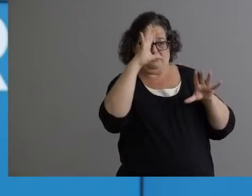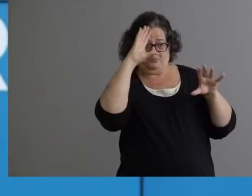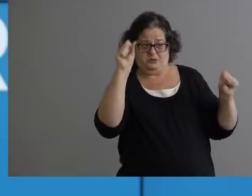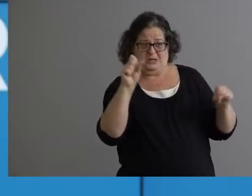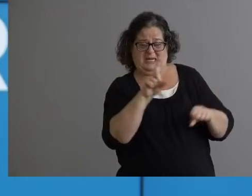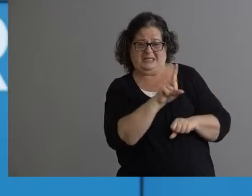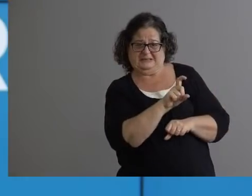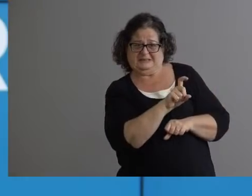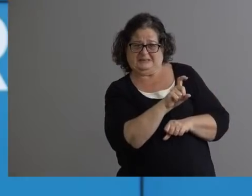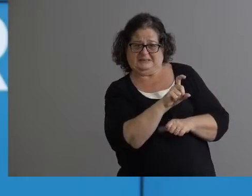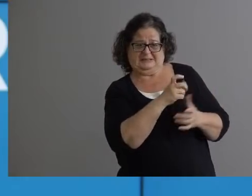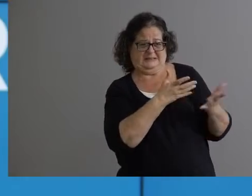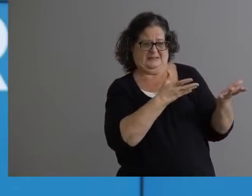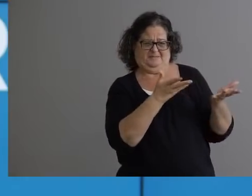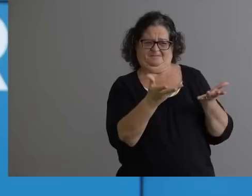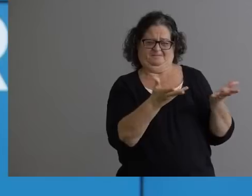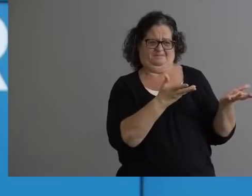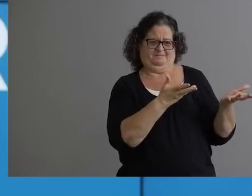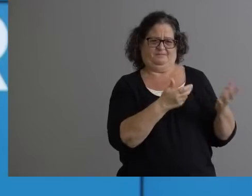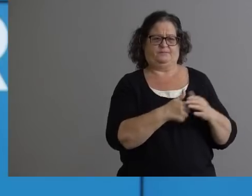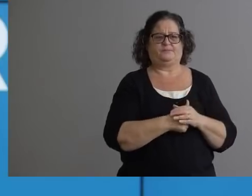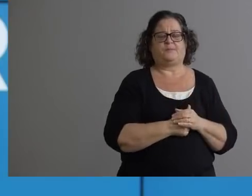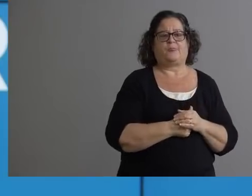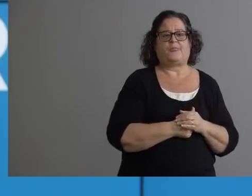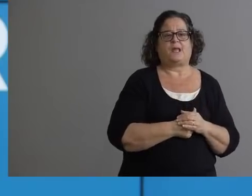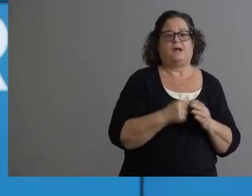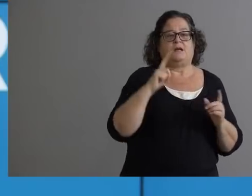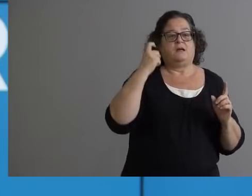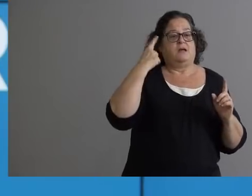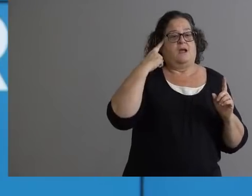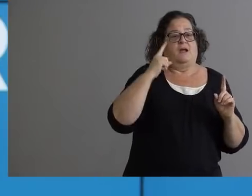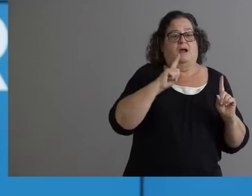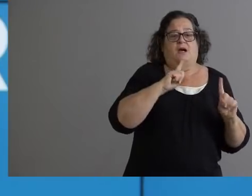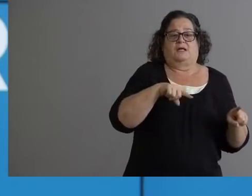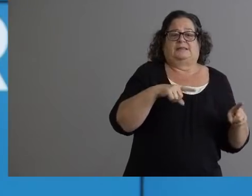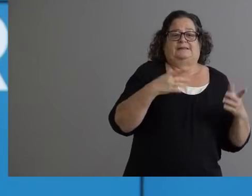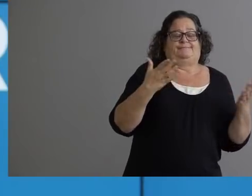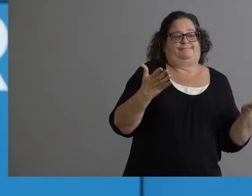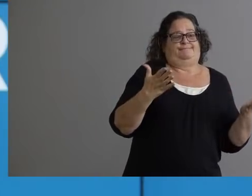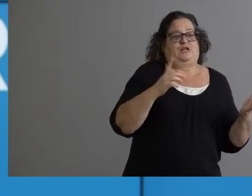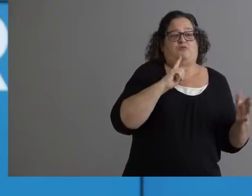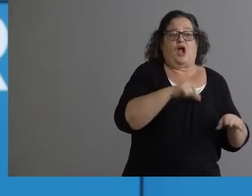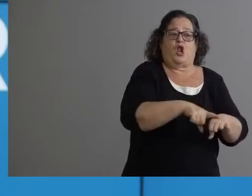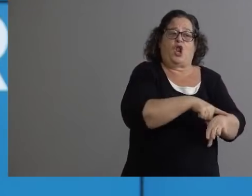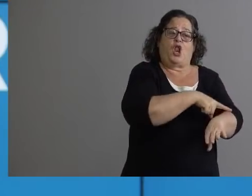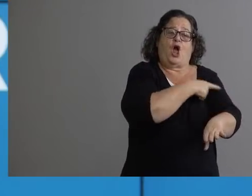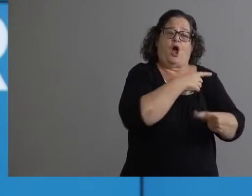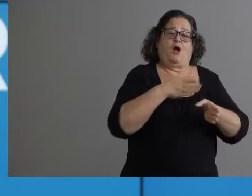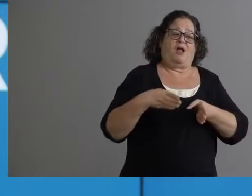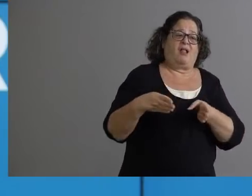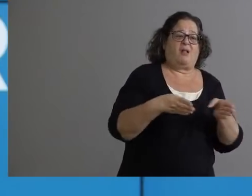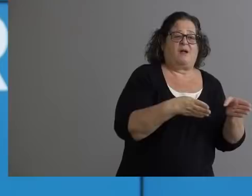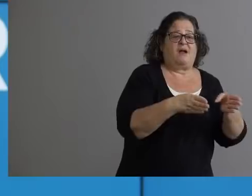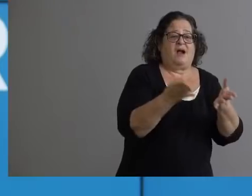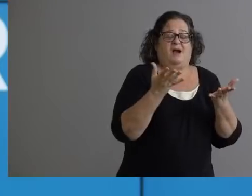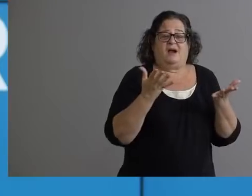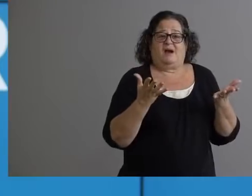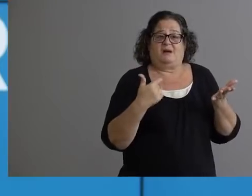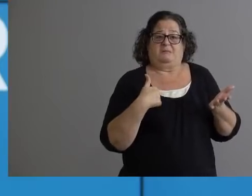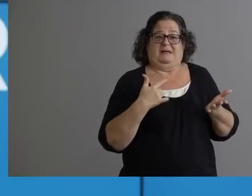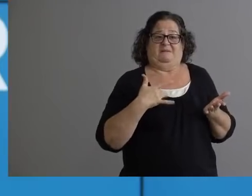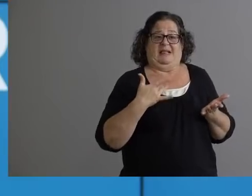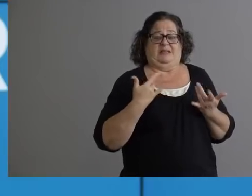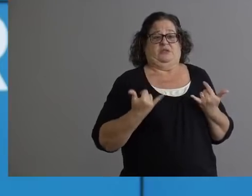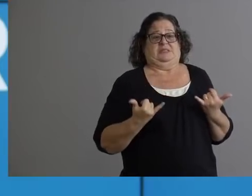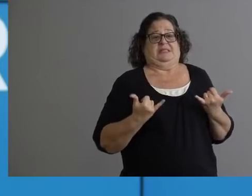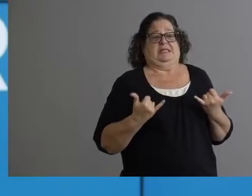slog in terms of where we are. I think we are at a time of maximum challenge in Arizona. I'm